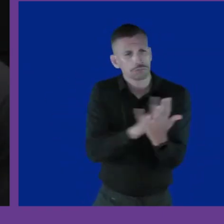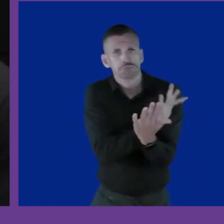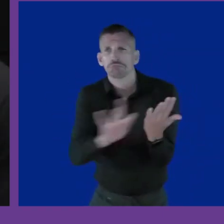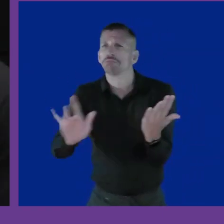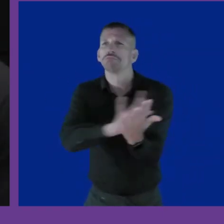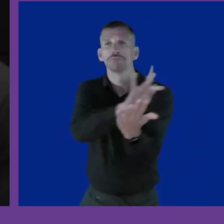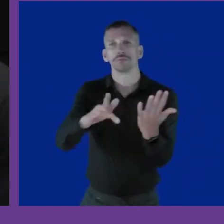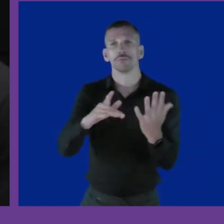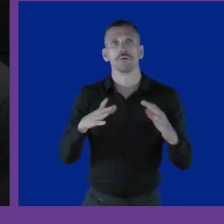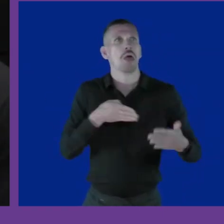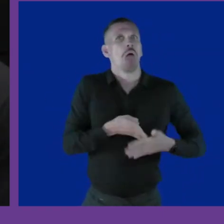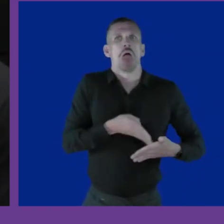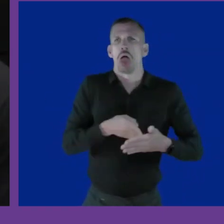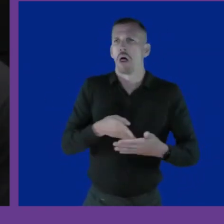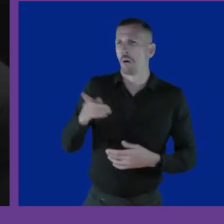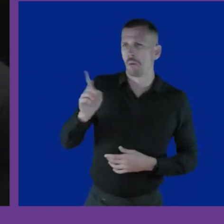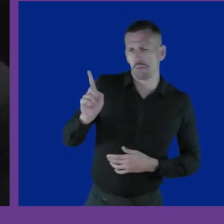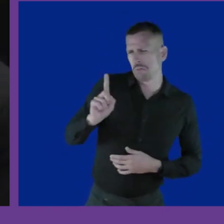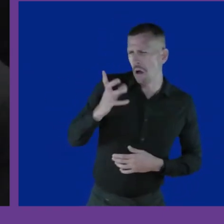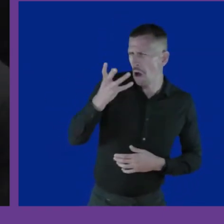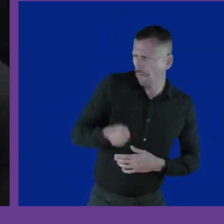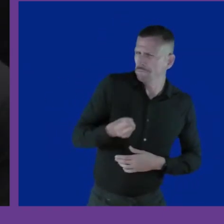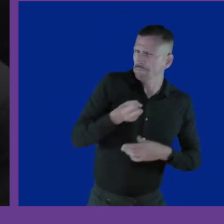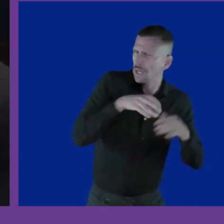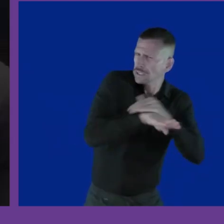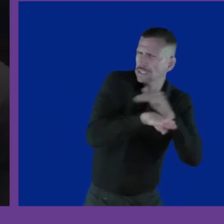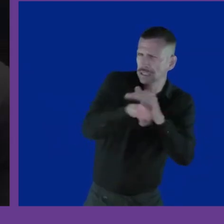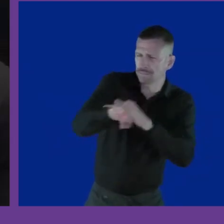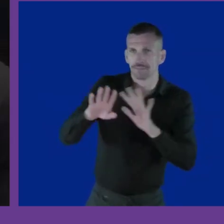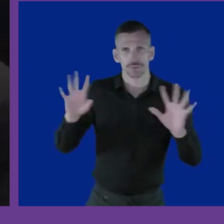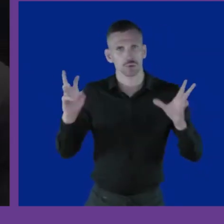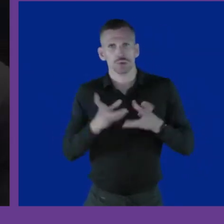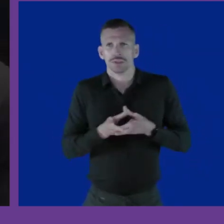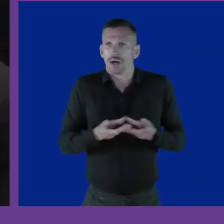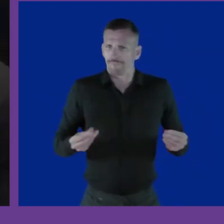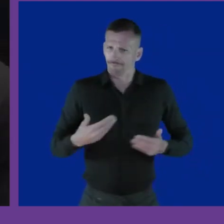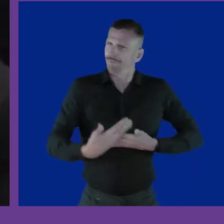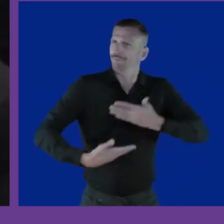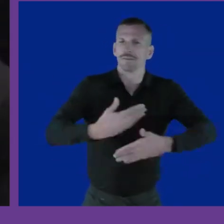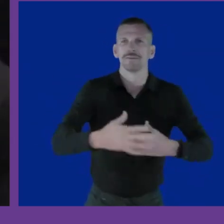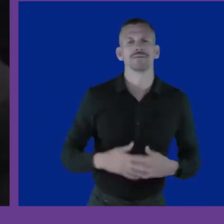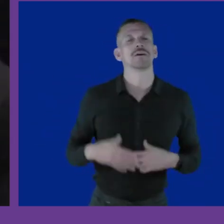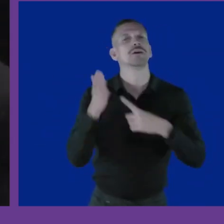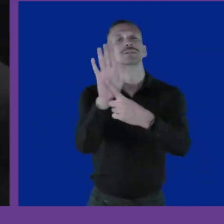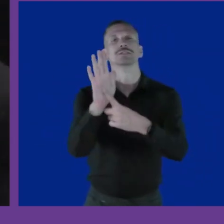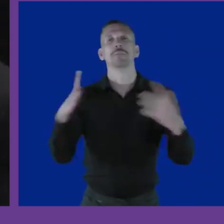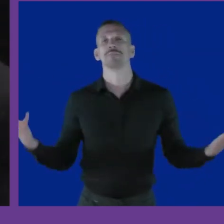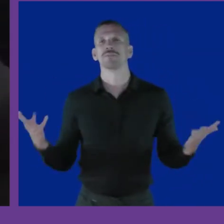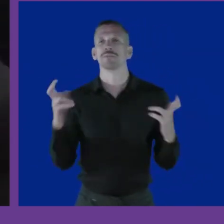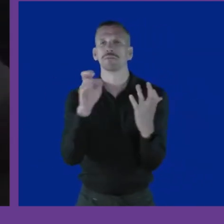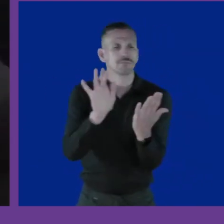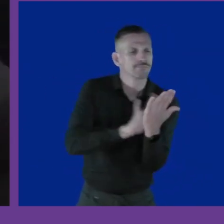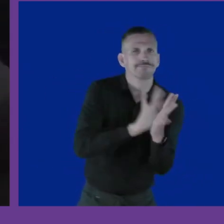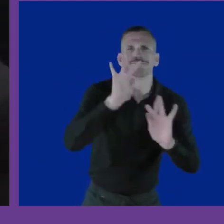think just making it a bit better with the current solutions, because if you have to change with tactile buttons or